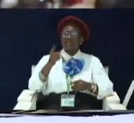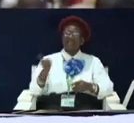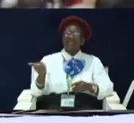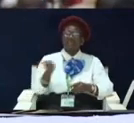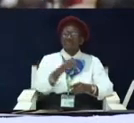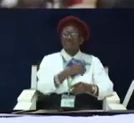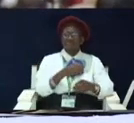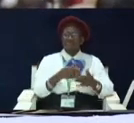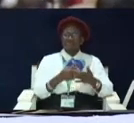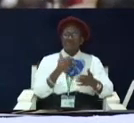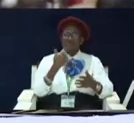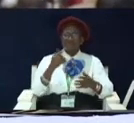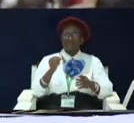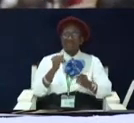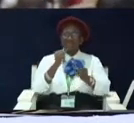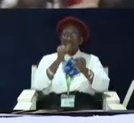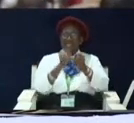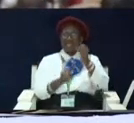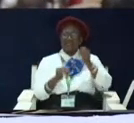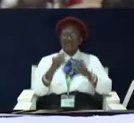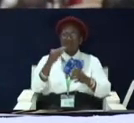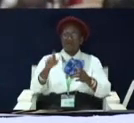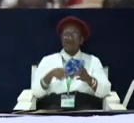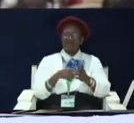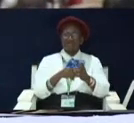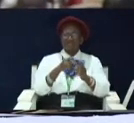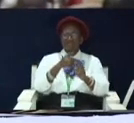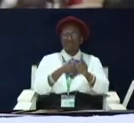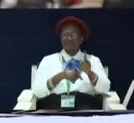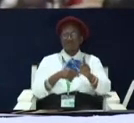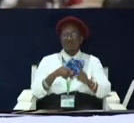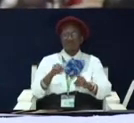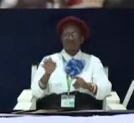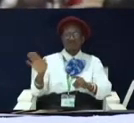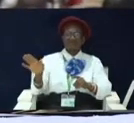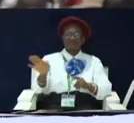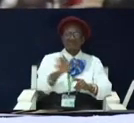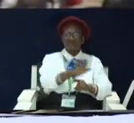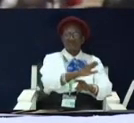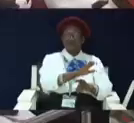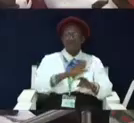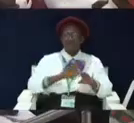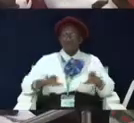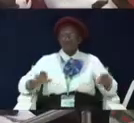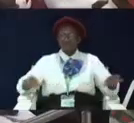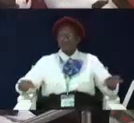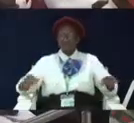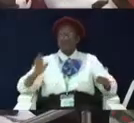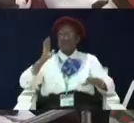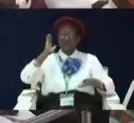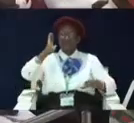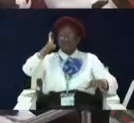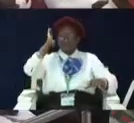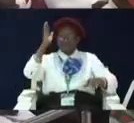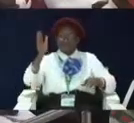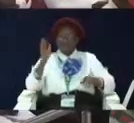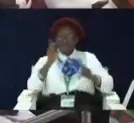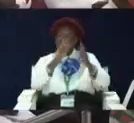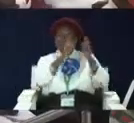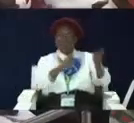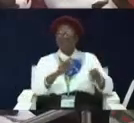end of this month, here, she took Bali. Your children will already be moving in your womb.